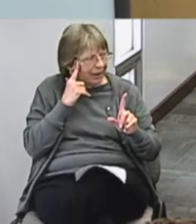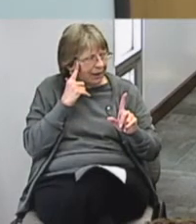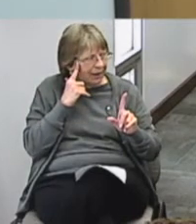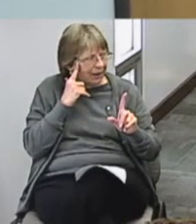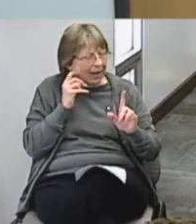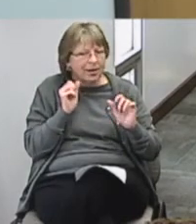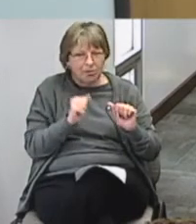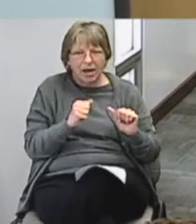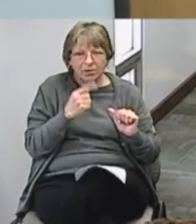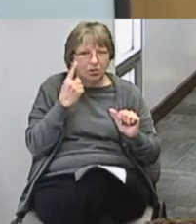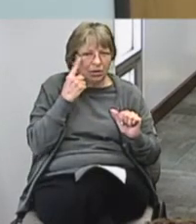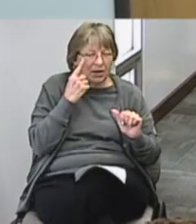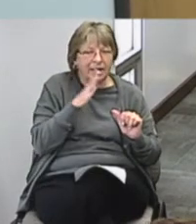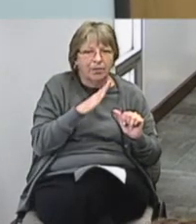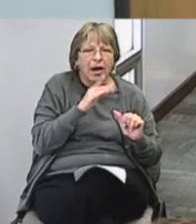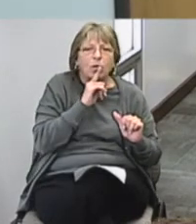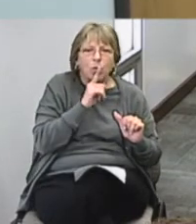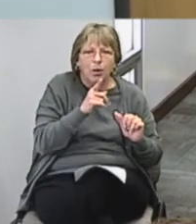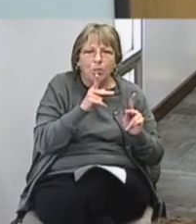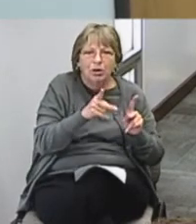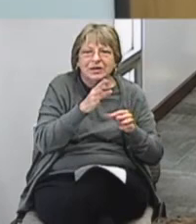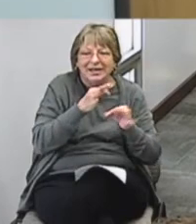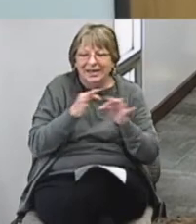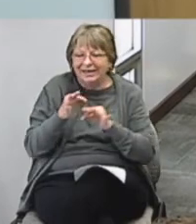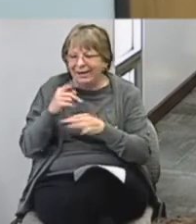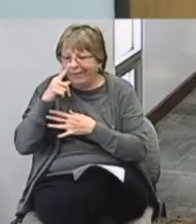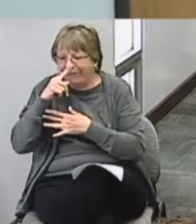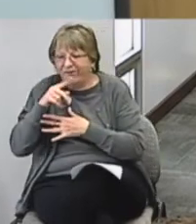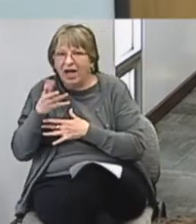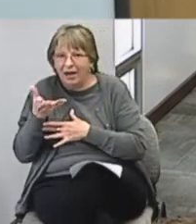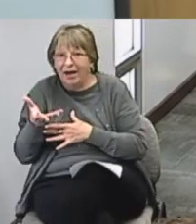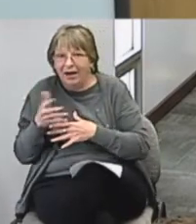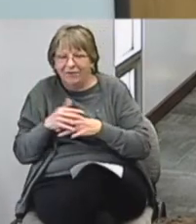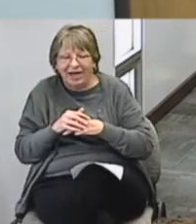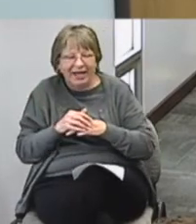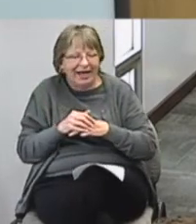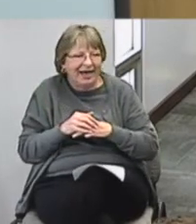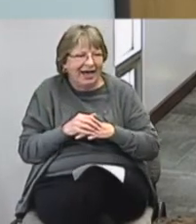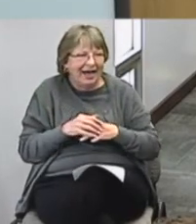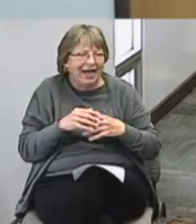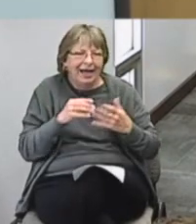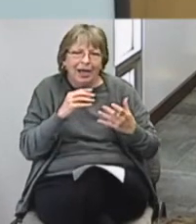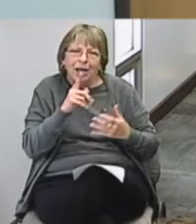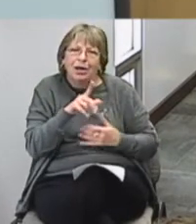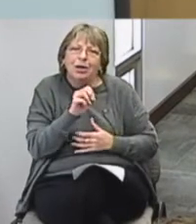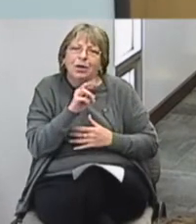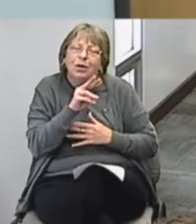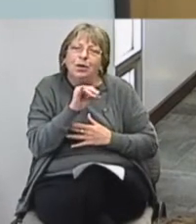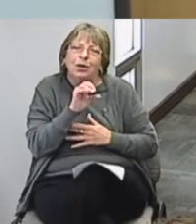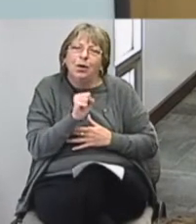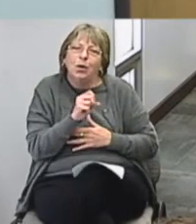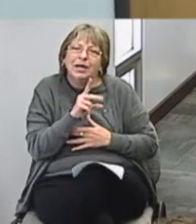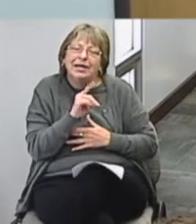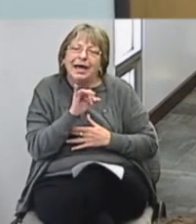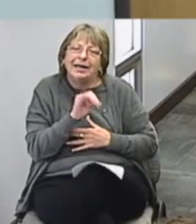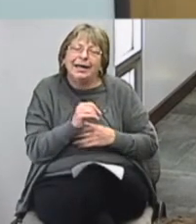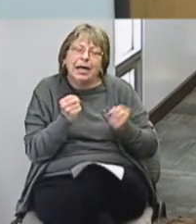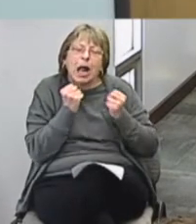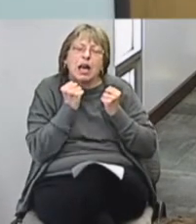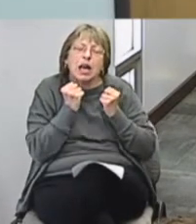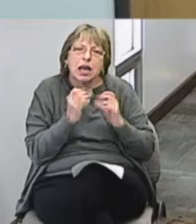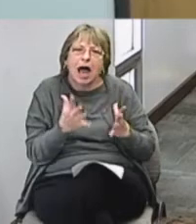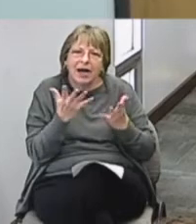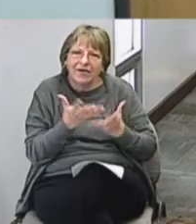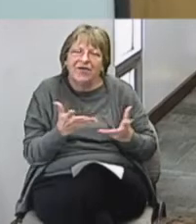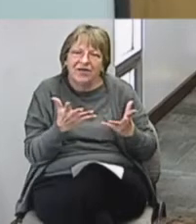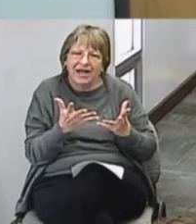fictitious. And he actually did a whole lot of things that made gave the people an opportunity to be